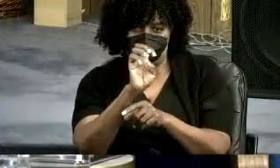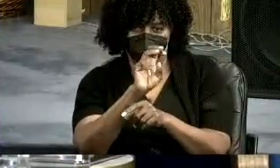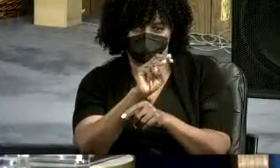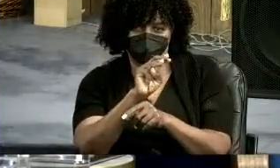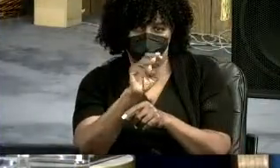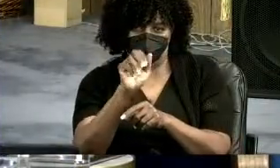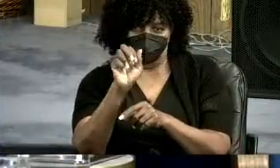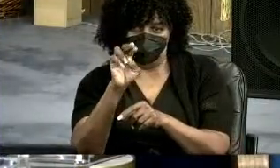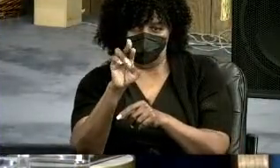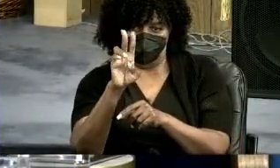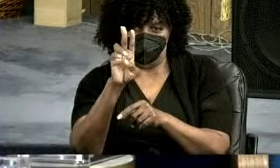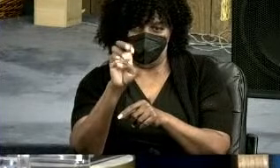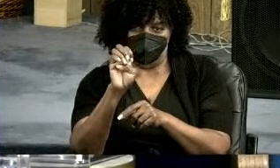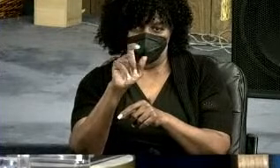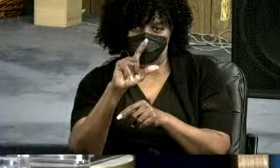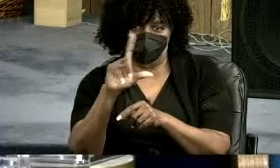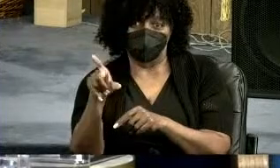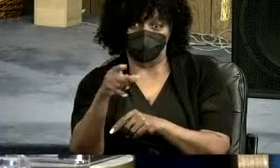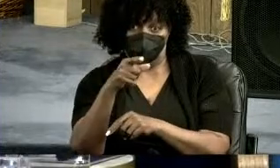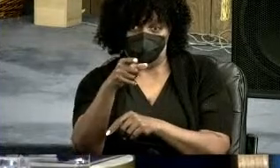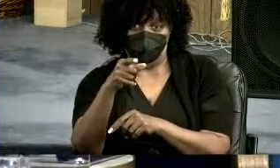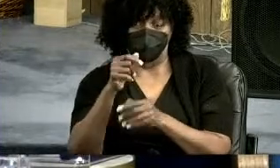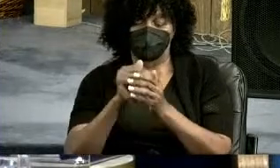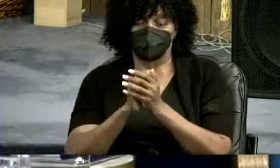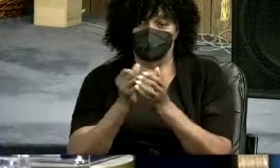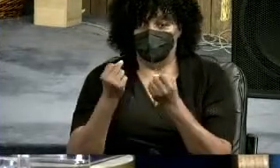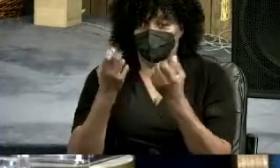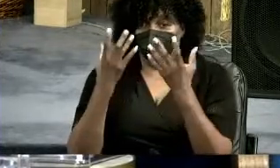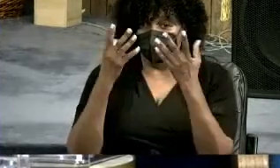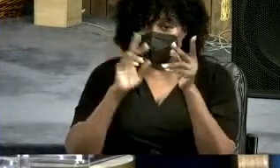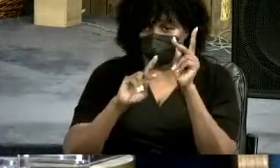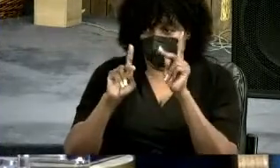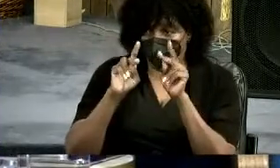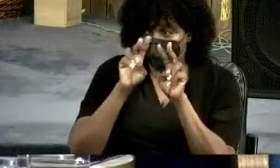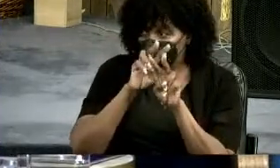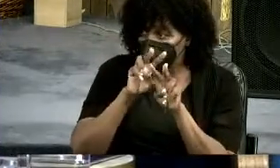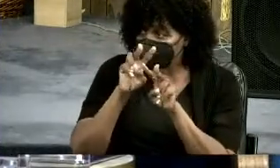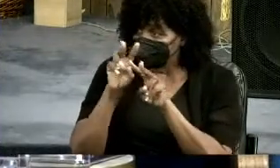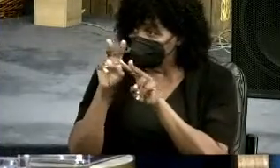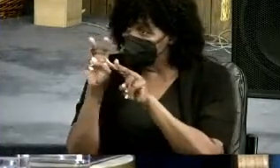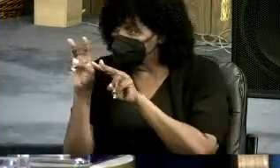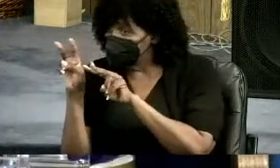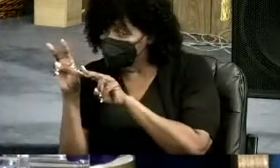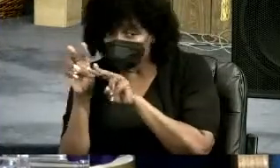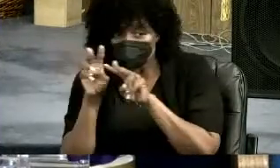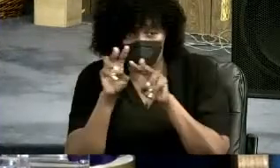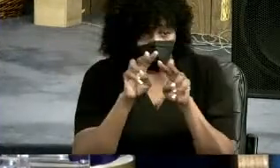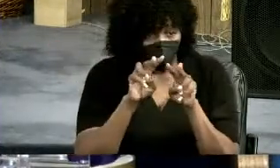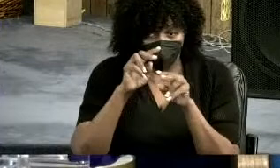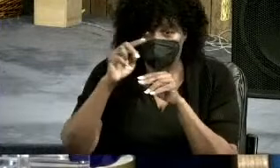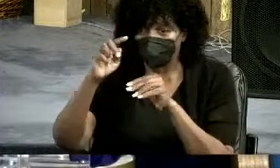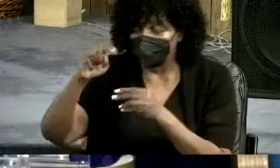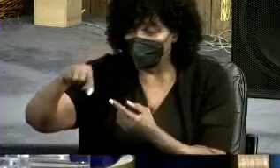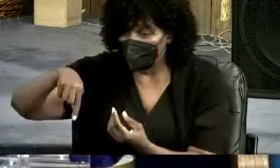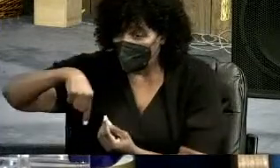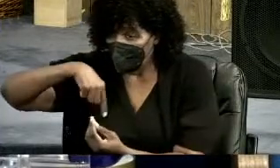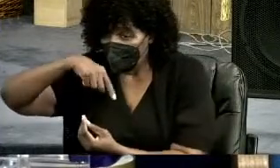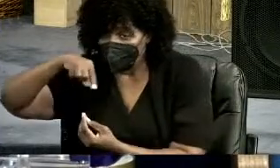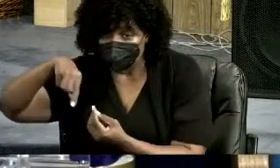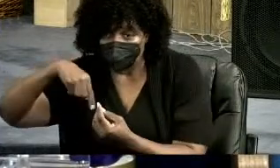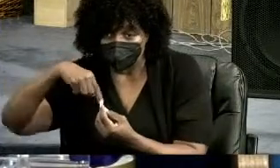And he's one of the folks when I'm preaching. There's several people I look for while I'm preaching, and he's one of them. And, man, I'm going to miss